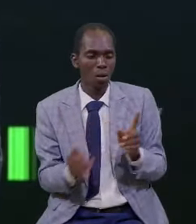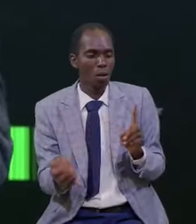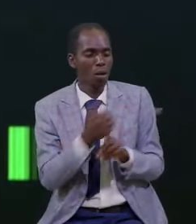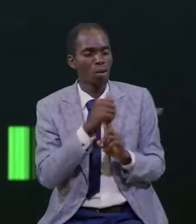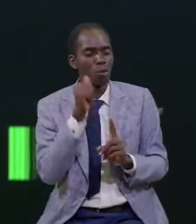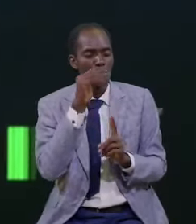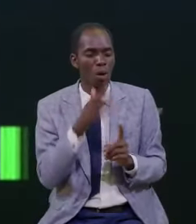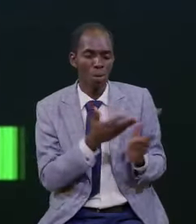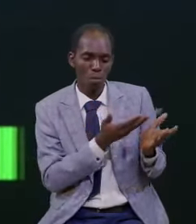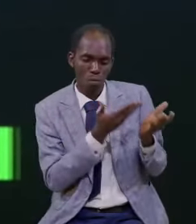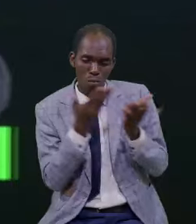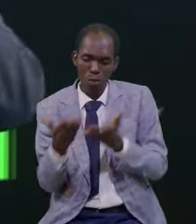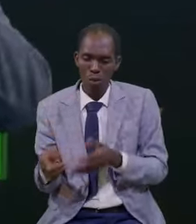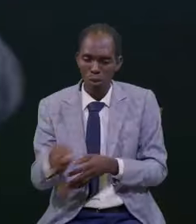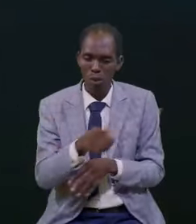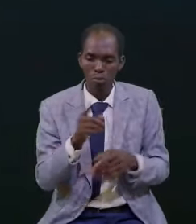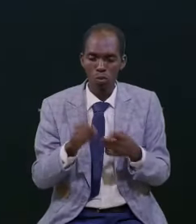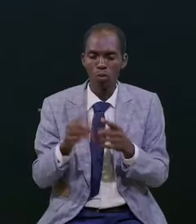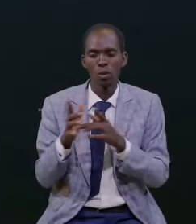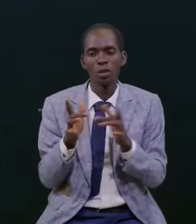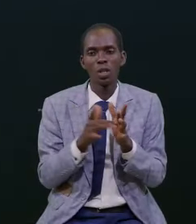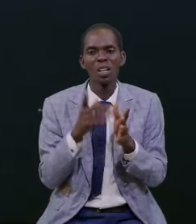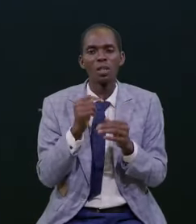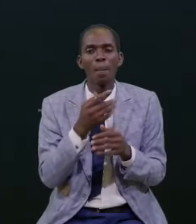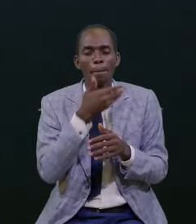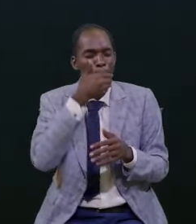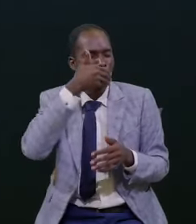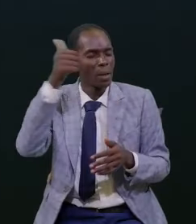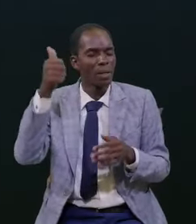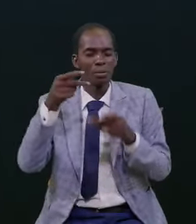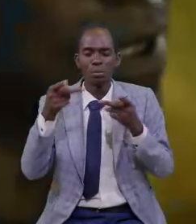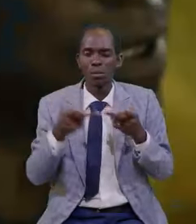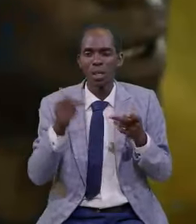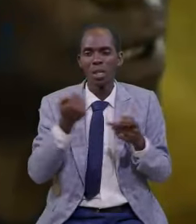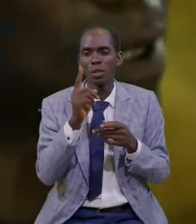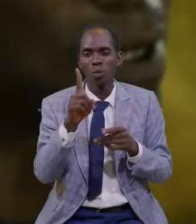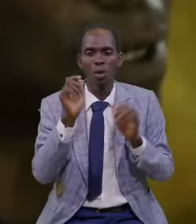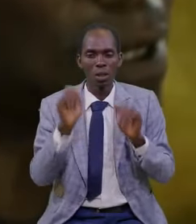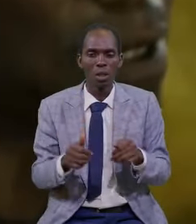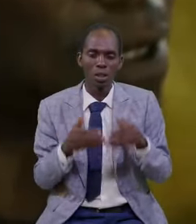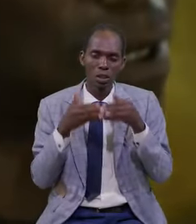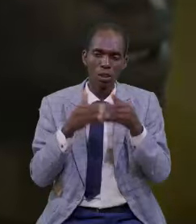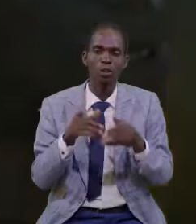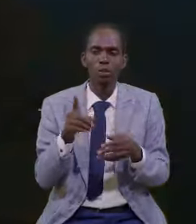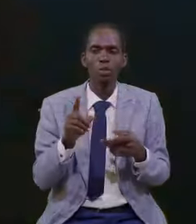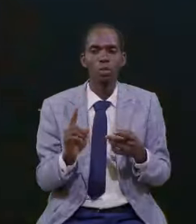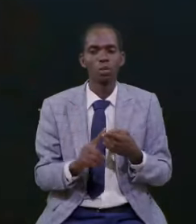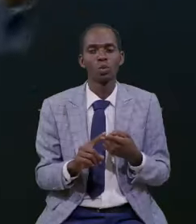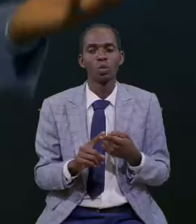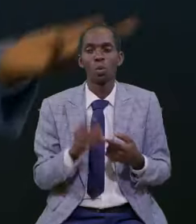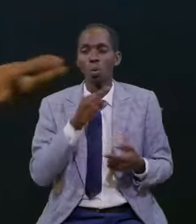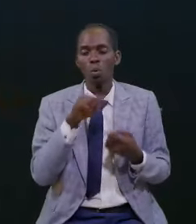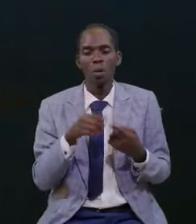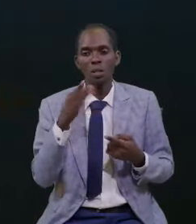Jesus. The best place anybody can bring you to. When there's guilt, when there's condemnation,